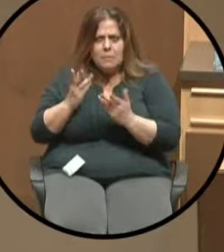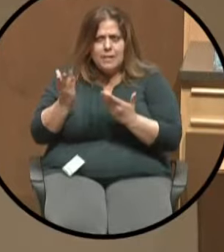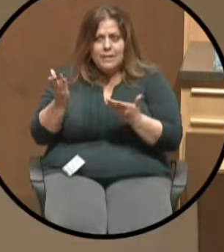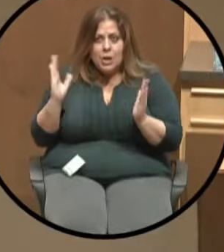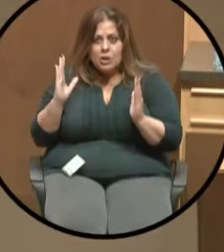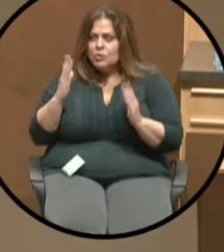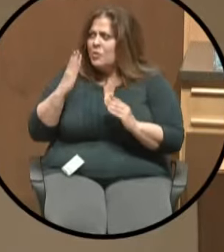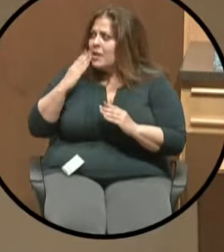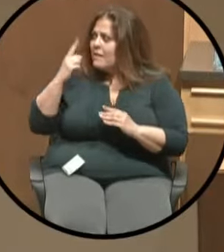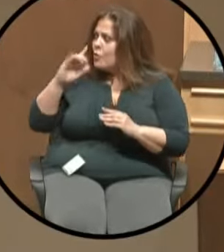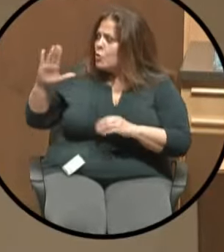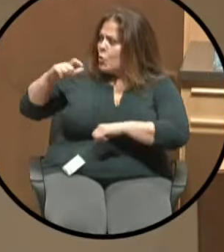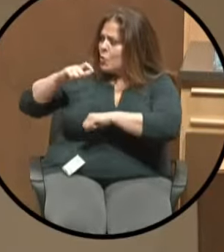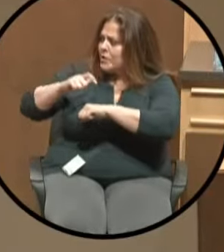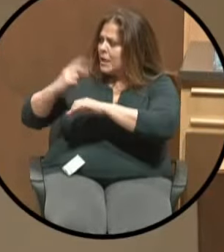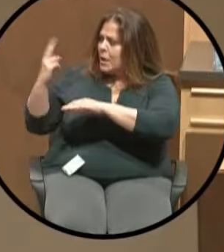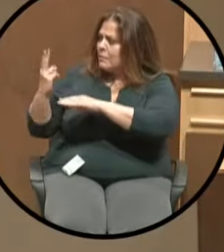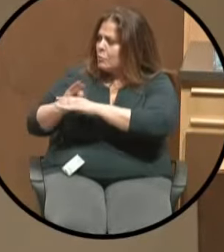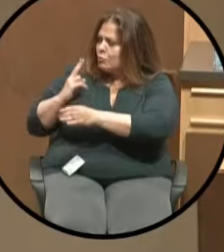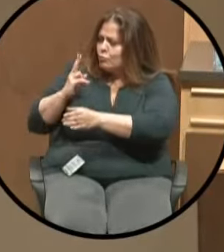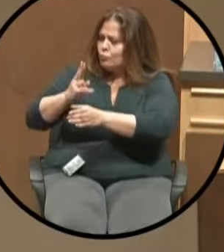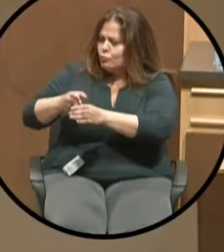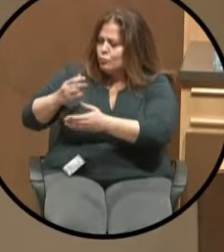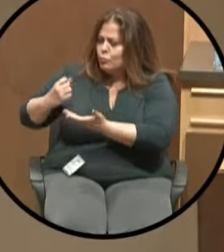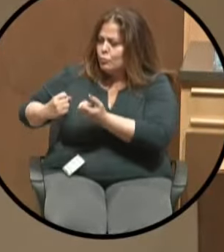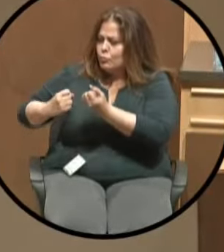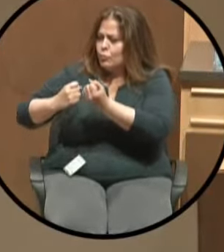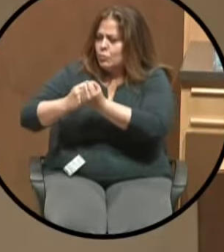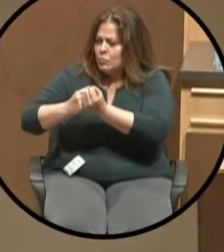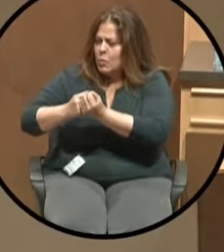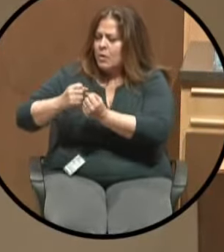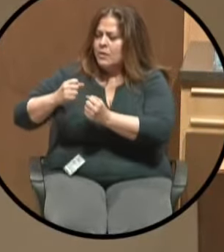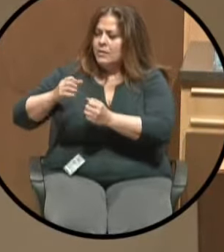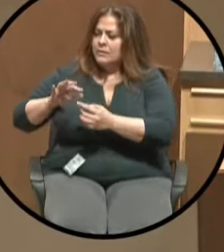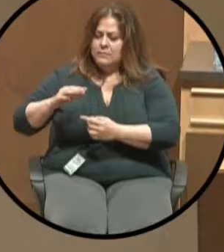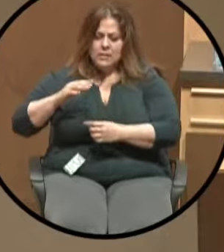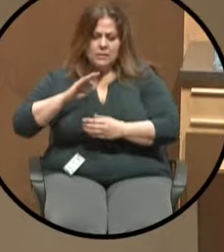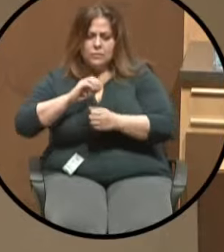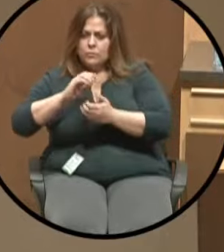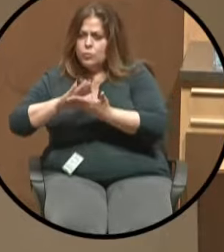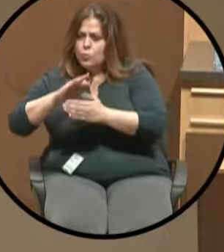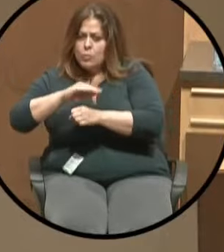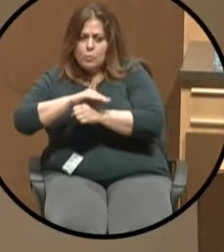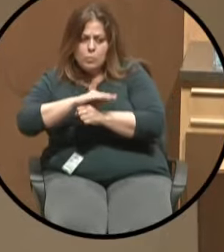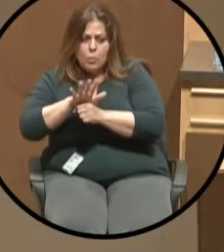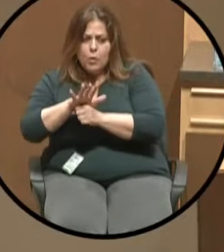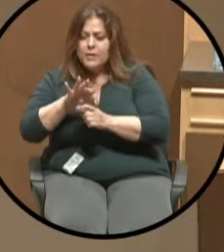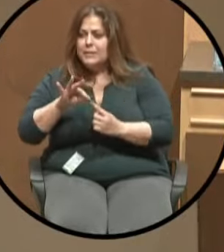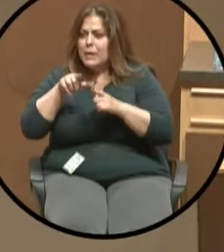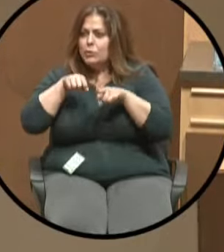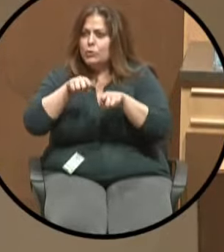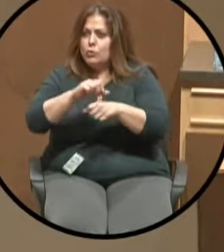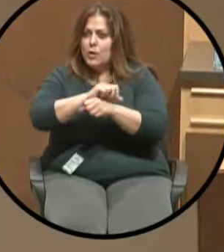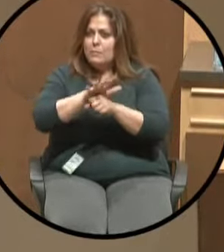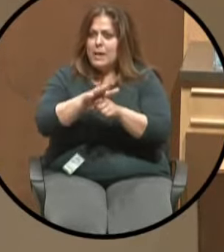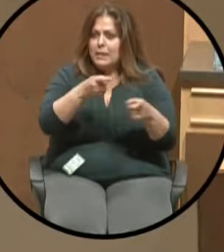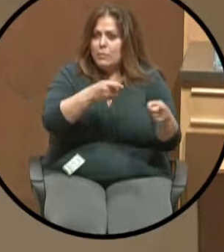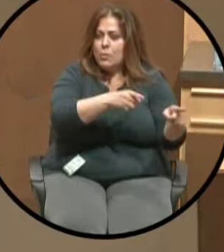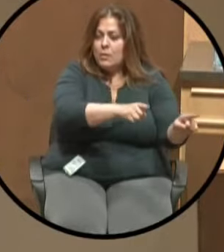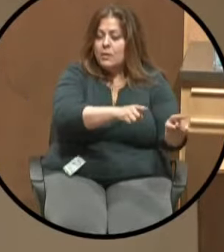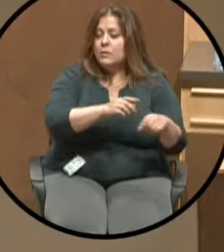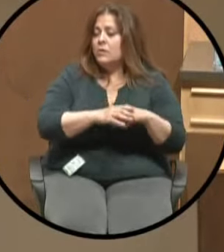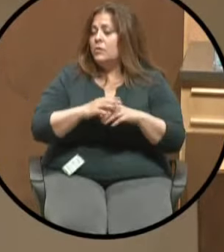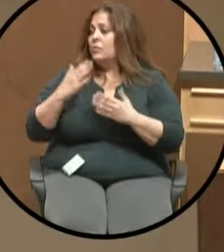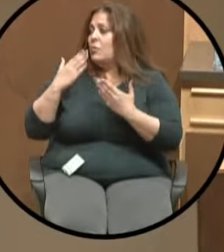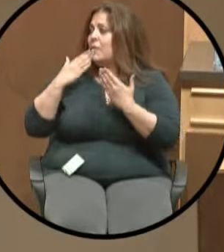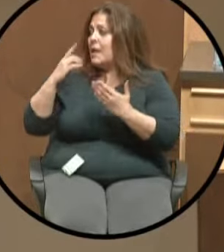this pandemic. I want to thank each of you individually and collectively for being a part of MAC. And now I want to give you an